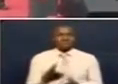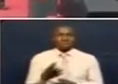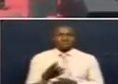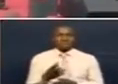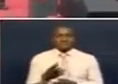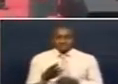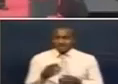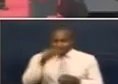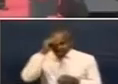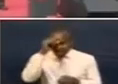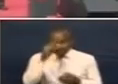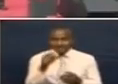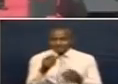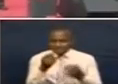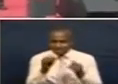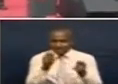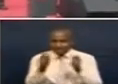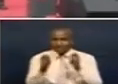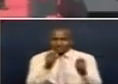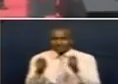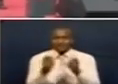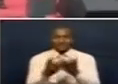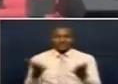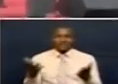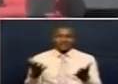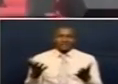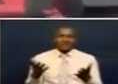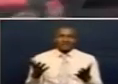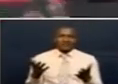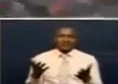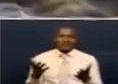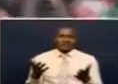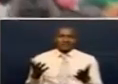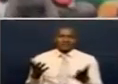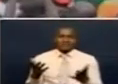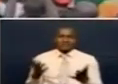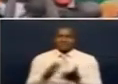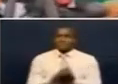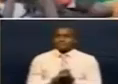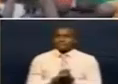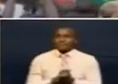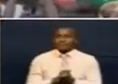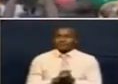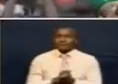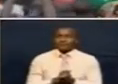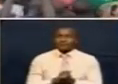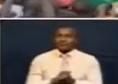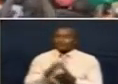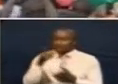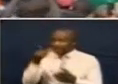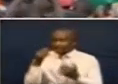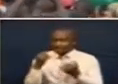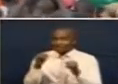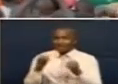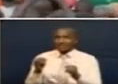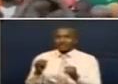is now attempting to correct. So you leave actually to collapse. Wipe the floor. No, not because collapse. You want to deal with history. No, effort is being made. Savula,